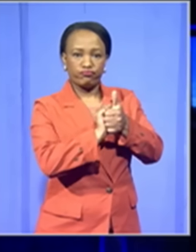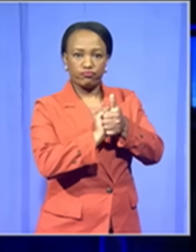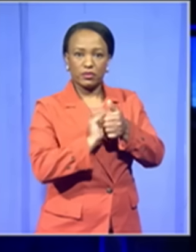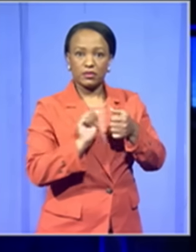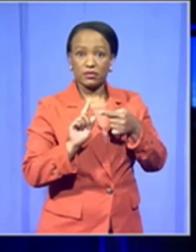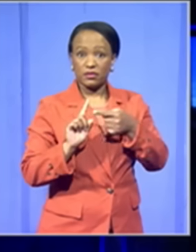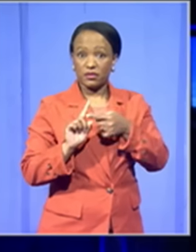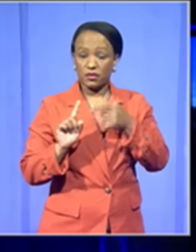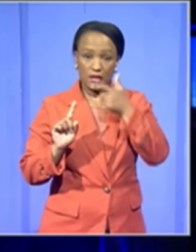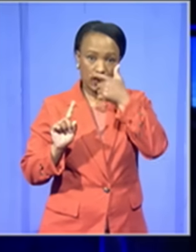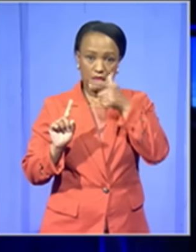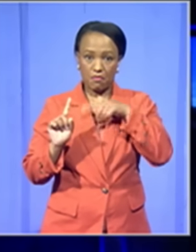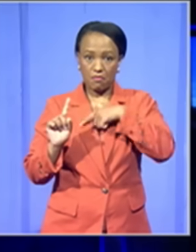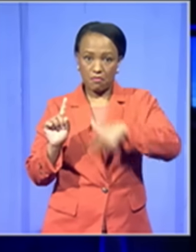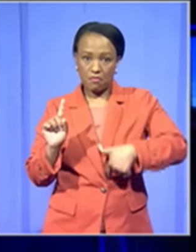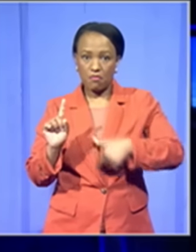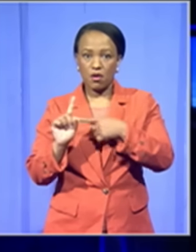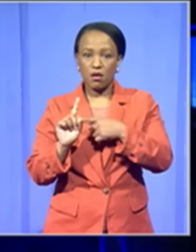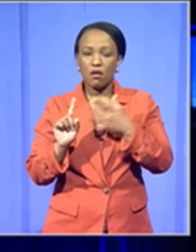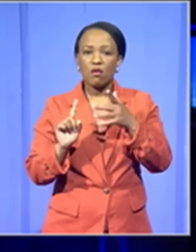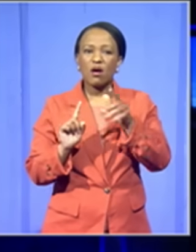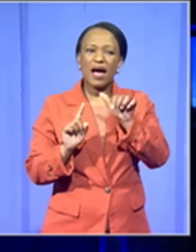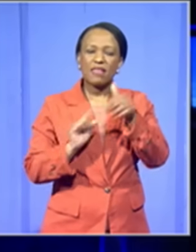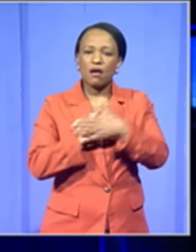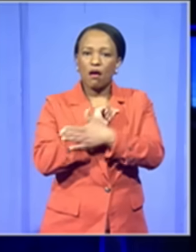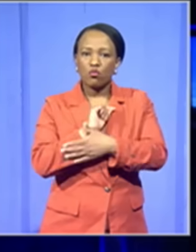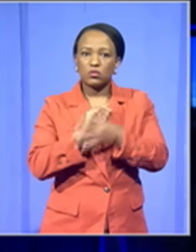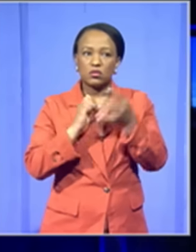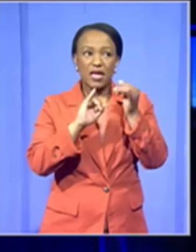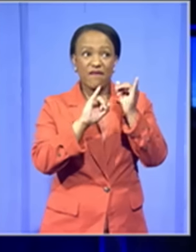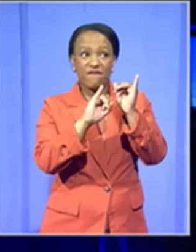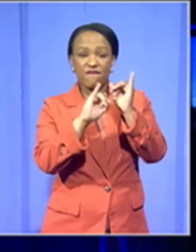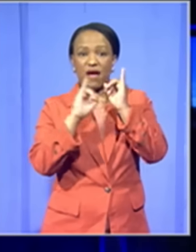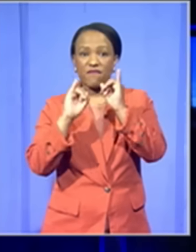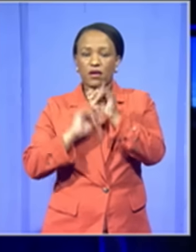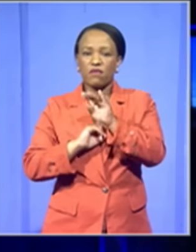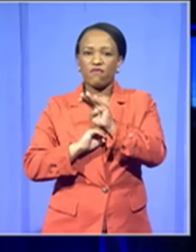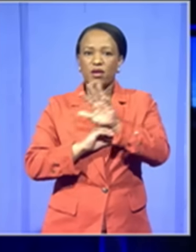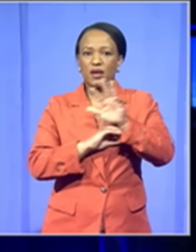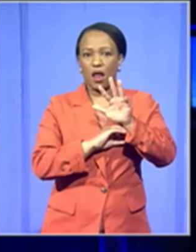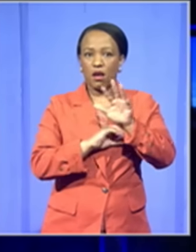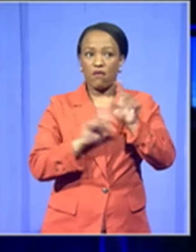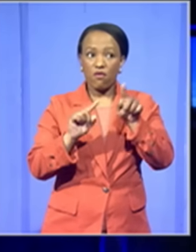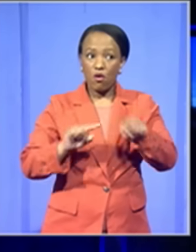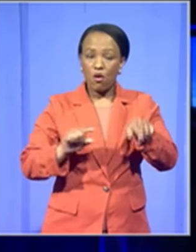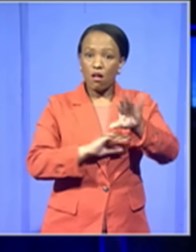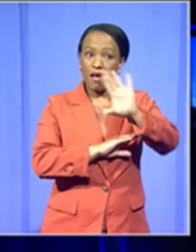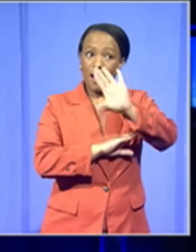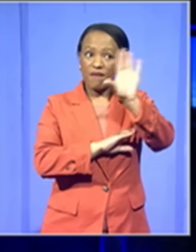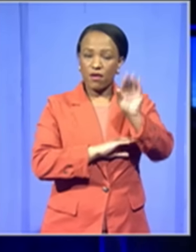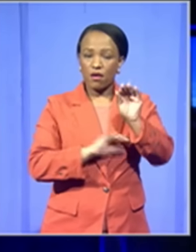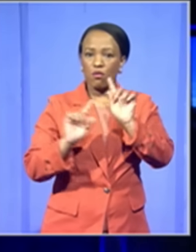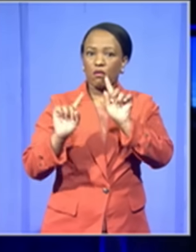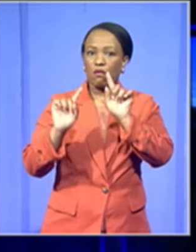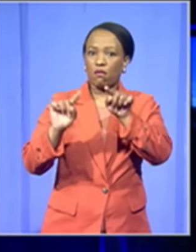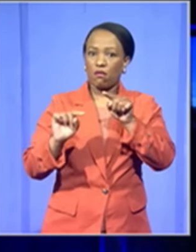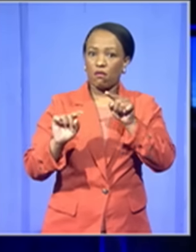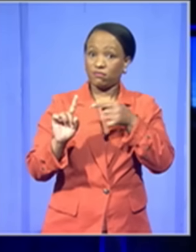seboka sena moo teng ho mengweng dinaha tse ka bang tse 49 ho tswa Afrika ka bophara.